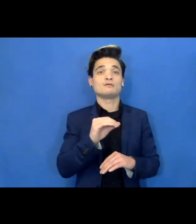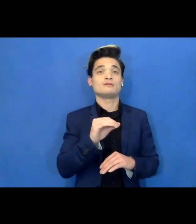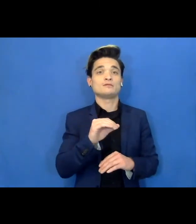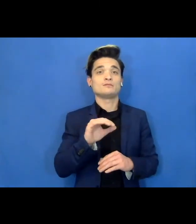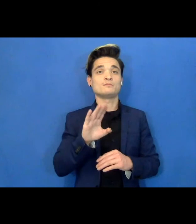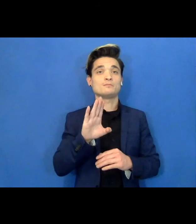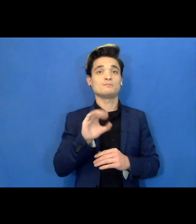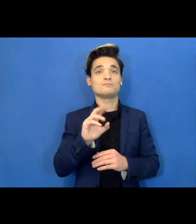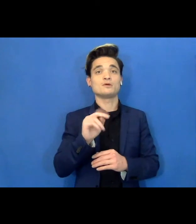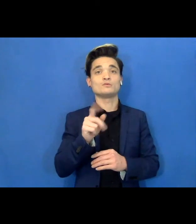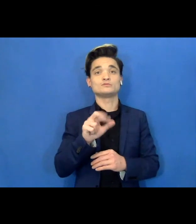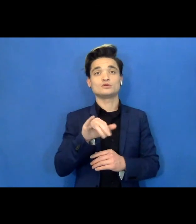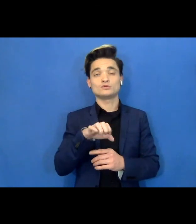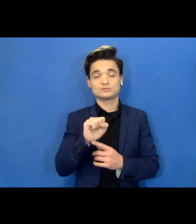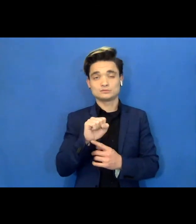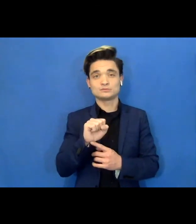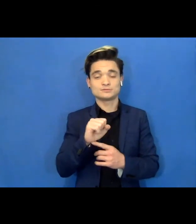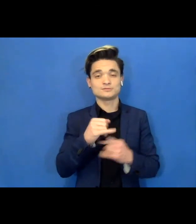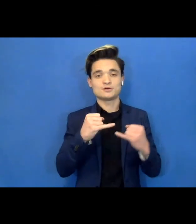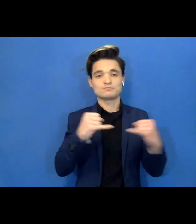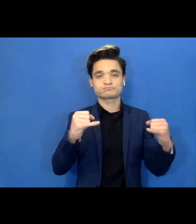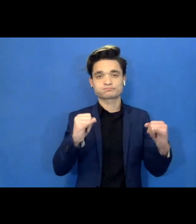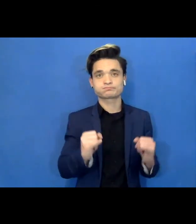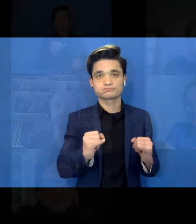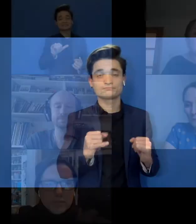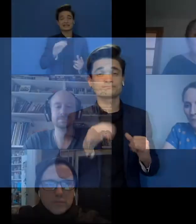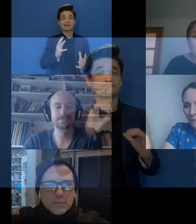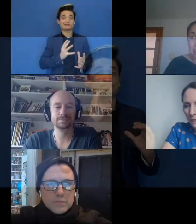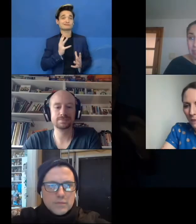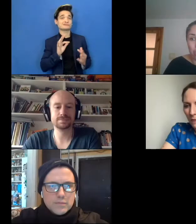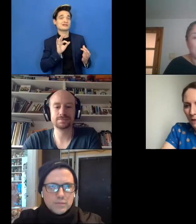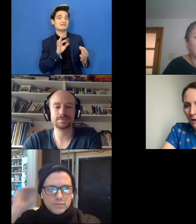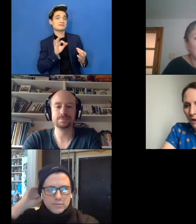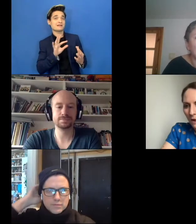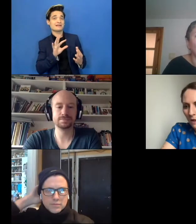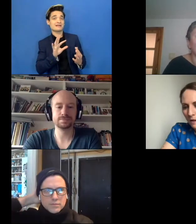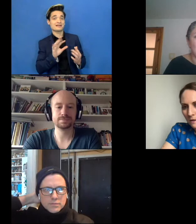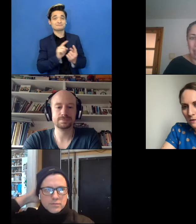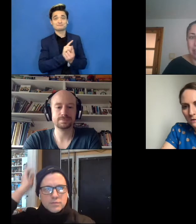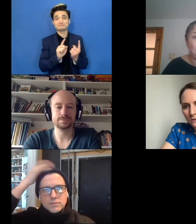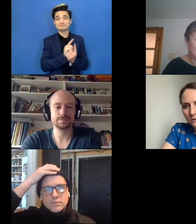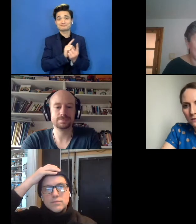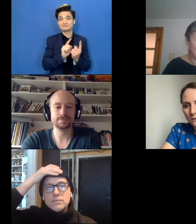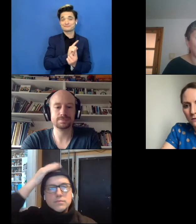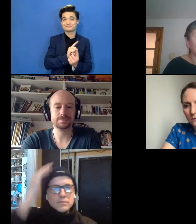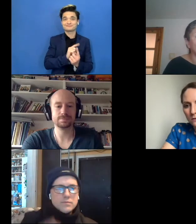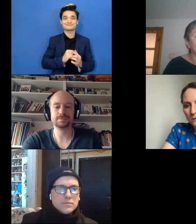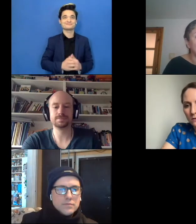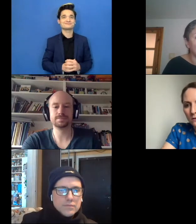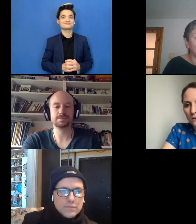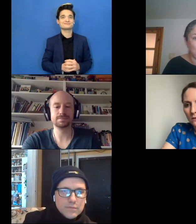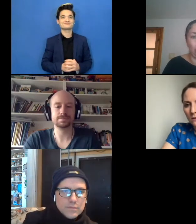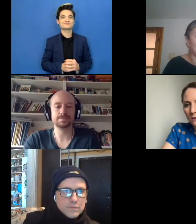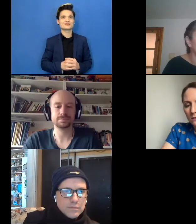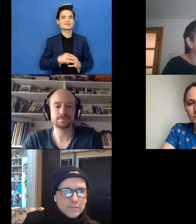fine. We'll have a chat about it. But if we're going to have a chat about it, I'd like people up on stage with me. Let's have a chat. First of all, if anybody at any point wants